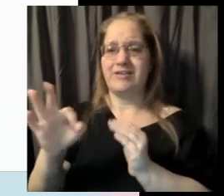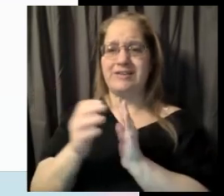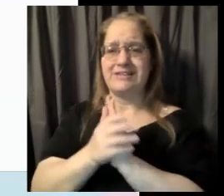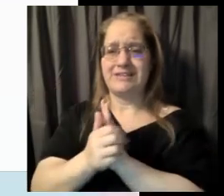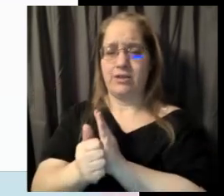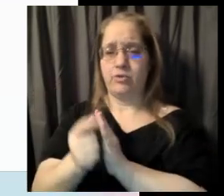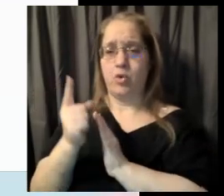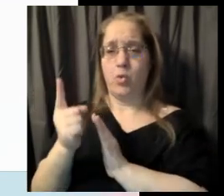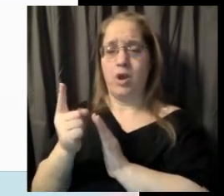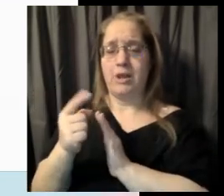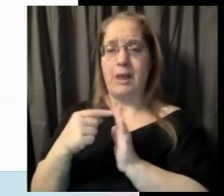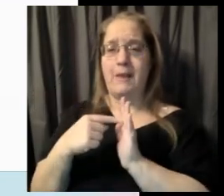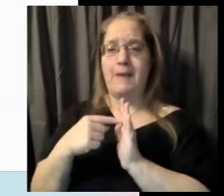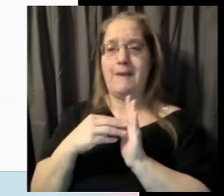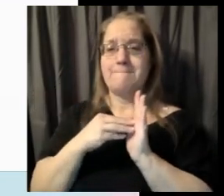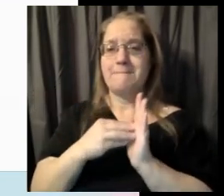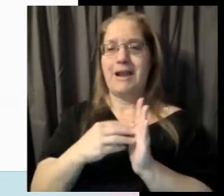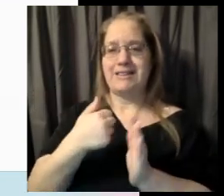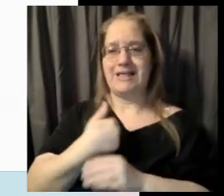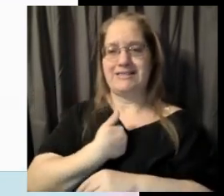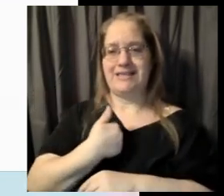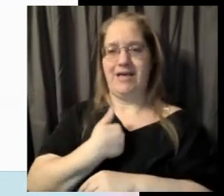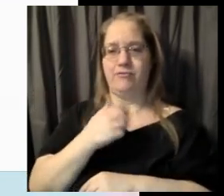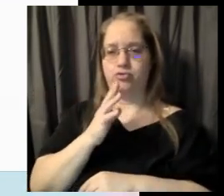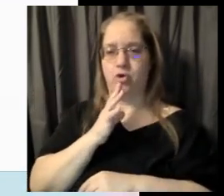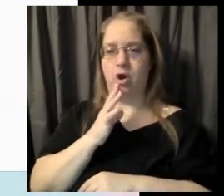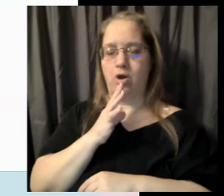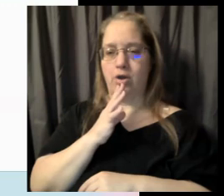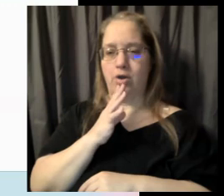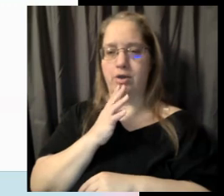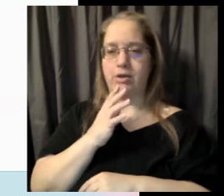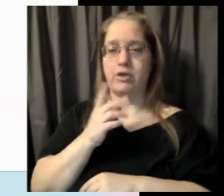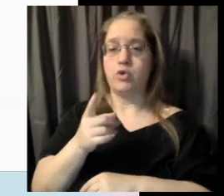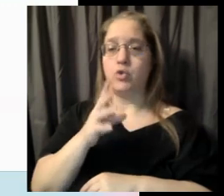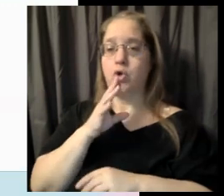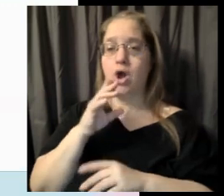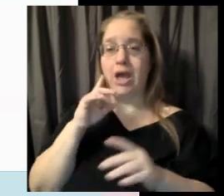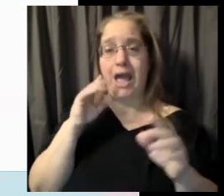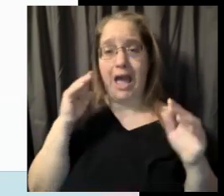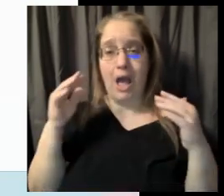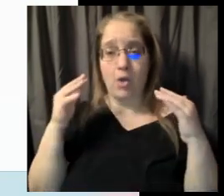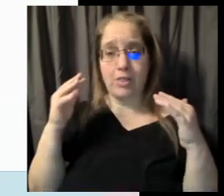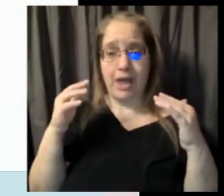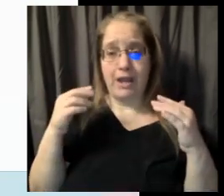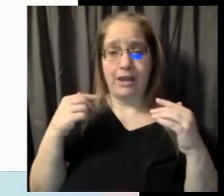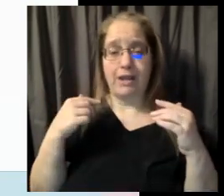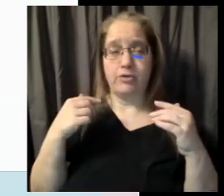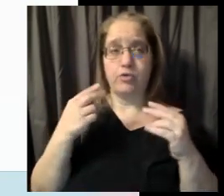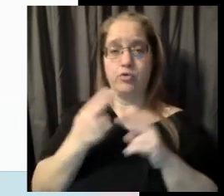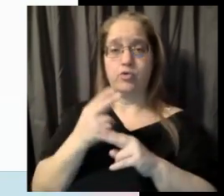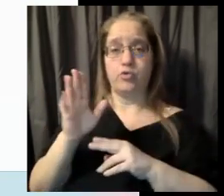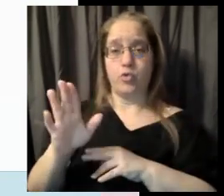strategy is modeling that self-talk, which means saying your words out loud as you go through your own thought